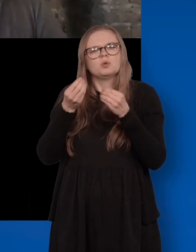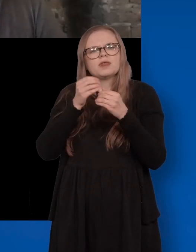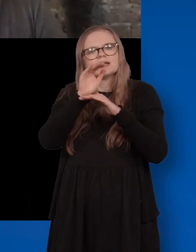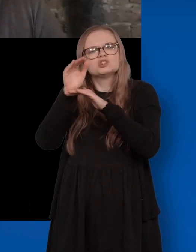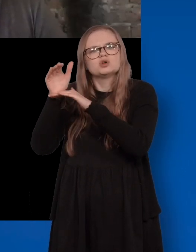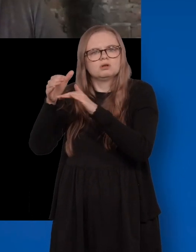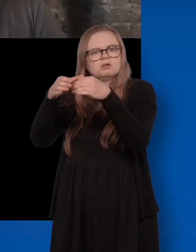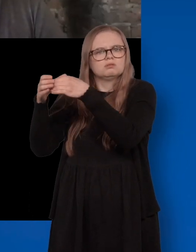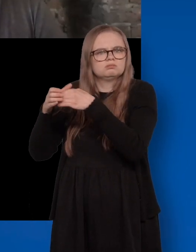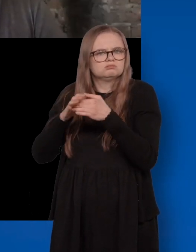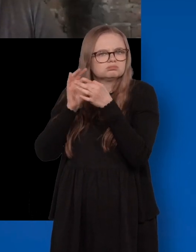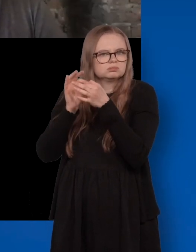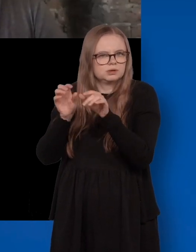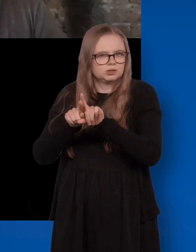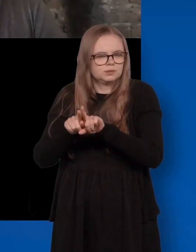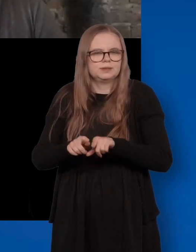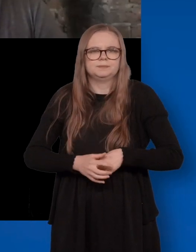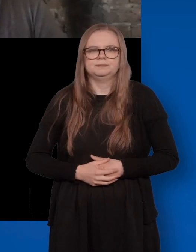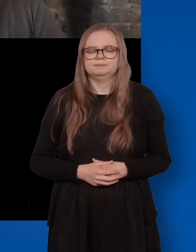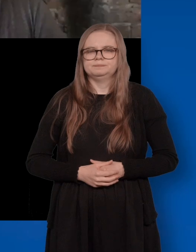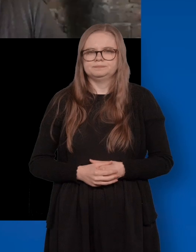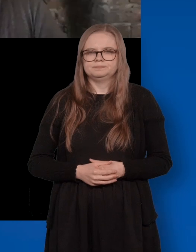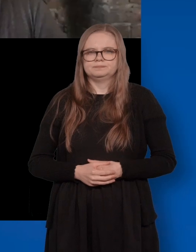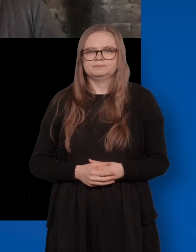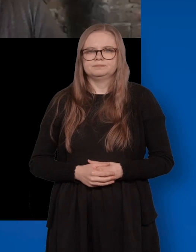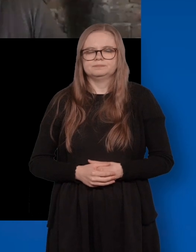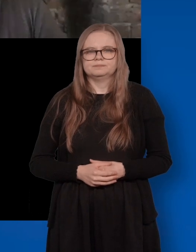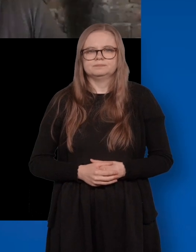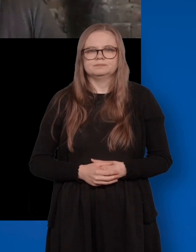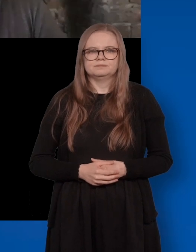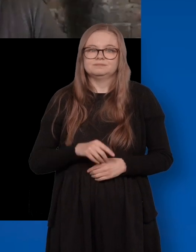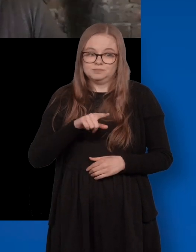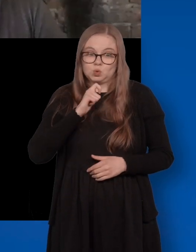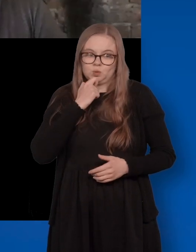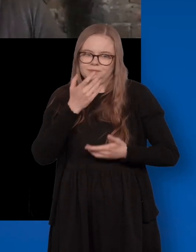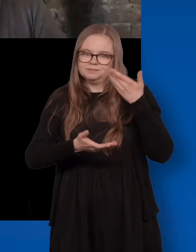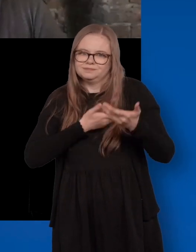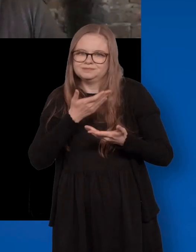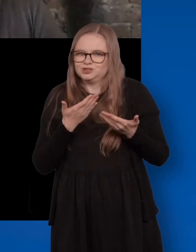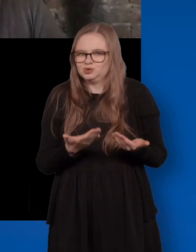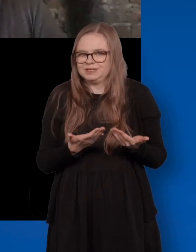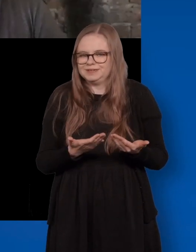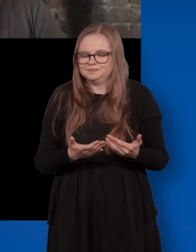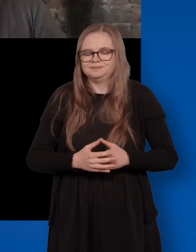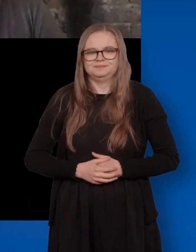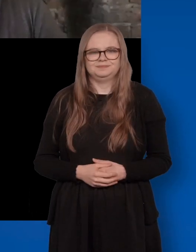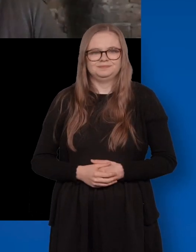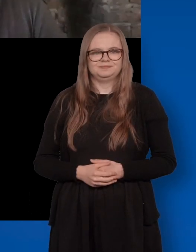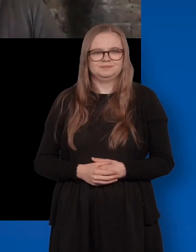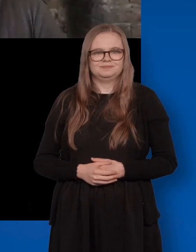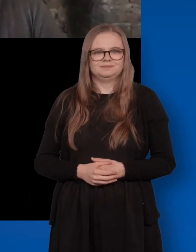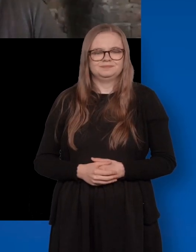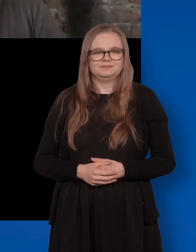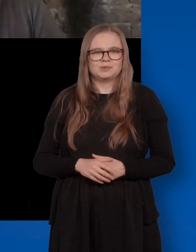So this is basically what we're going to be talking about, or one instance of this is what we're going to talk